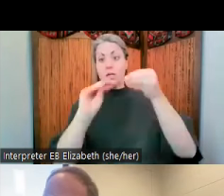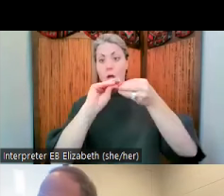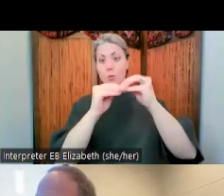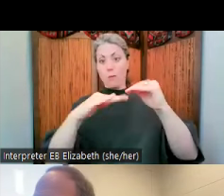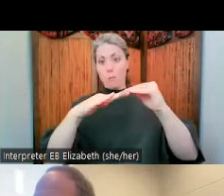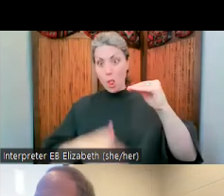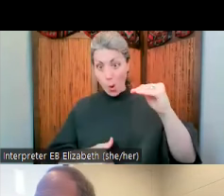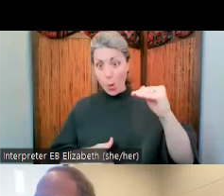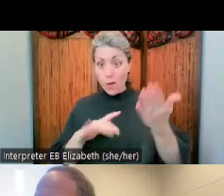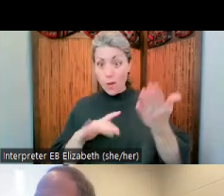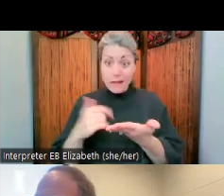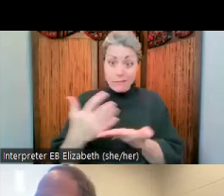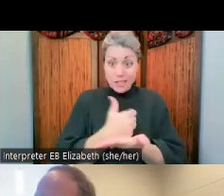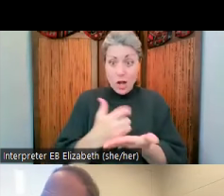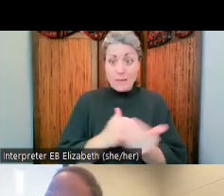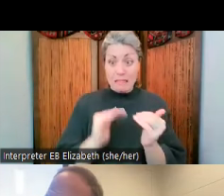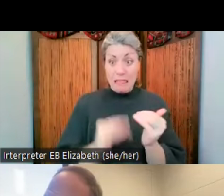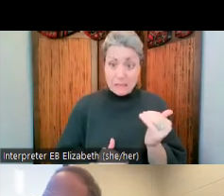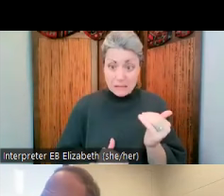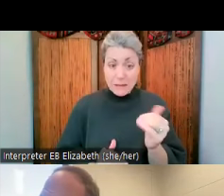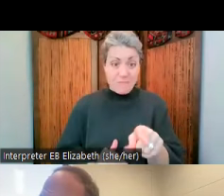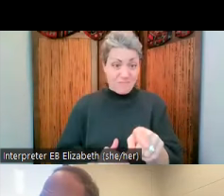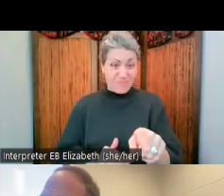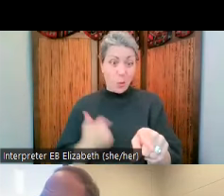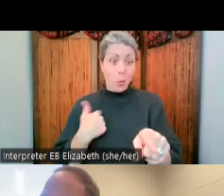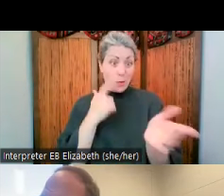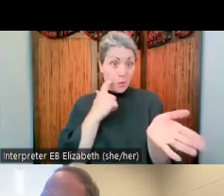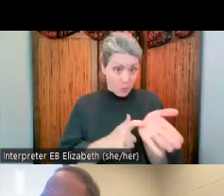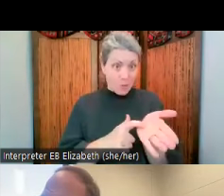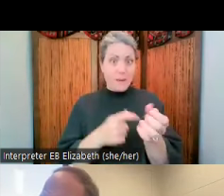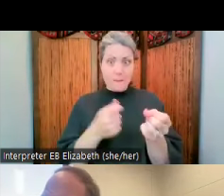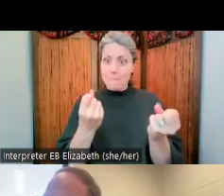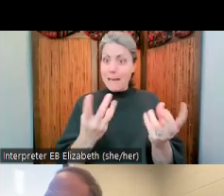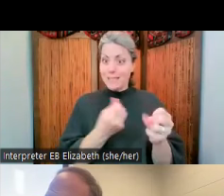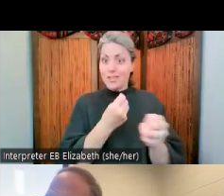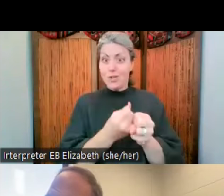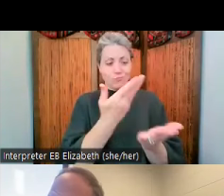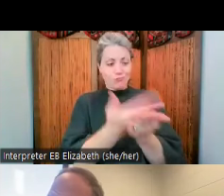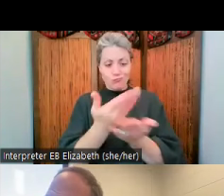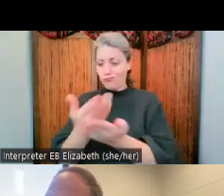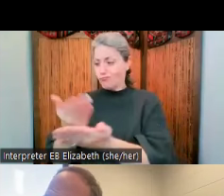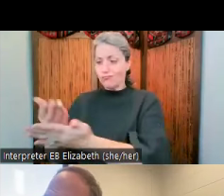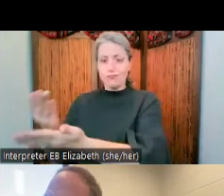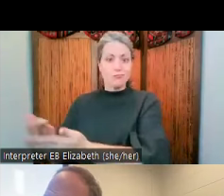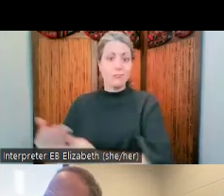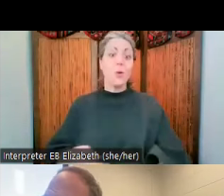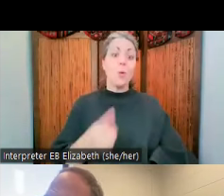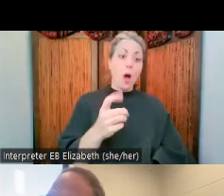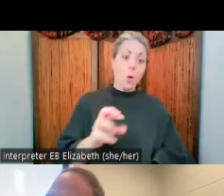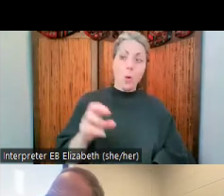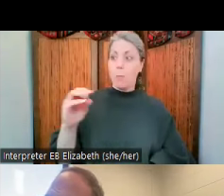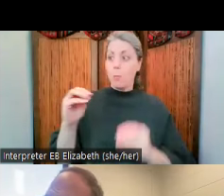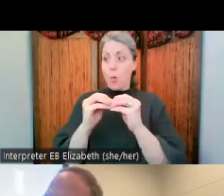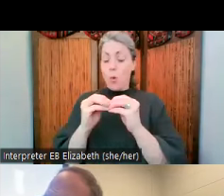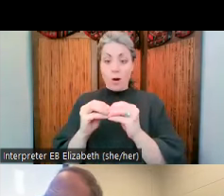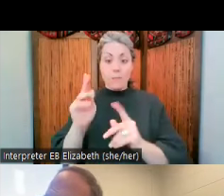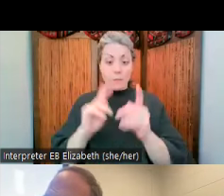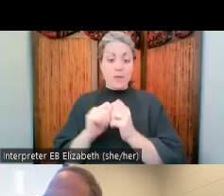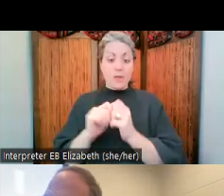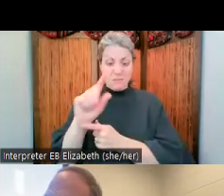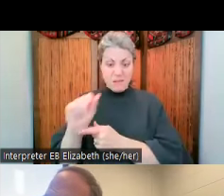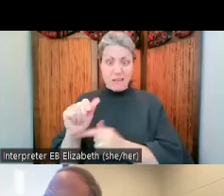multiple US Census data. So 20% of households having 1 or more members with disabilities were below the federal poverty line, compared to only